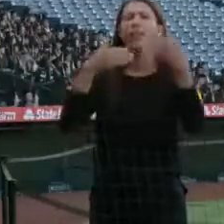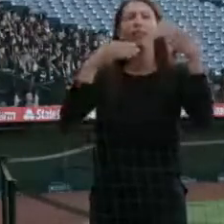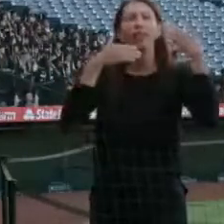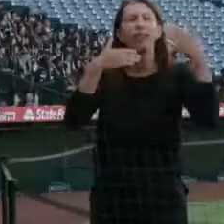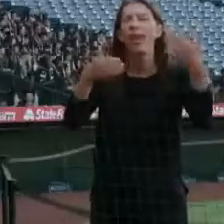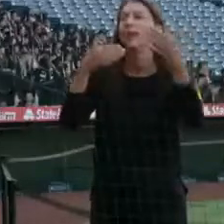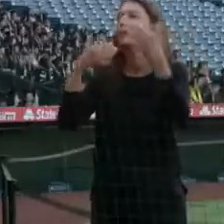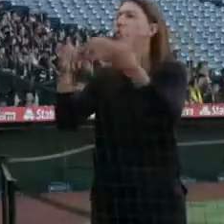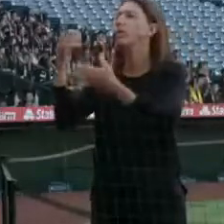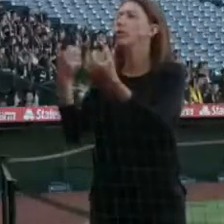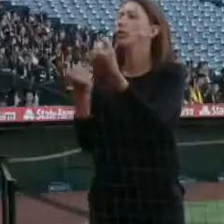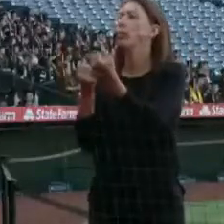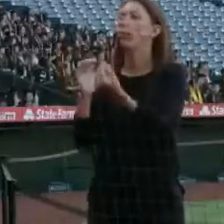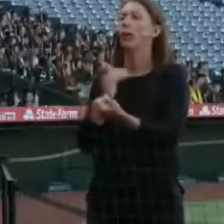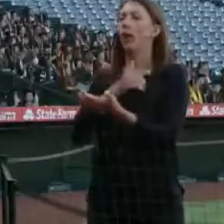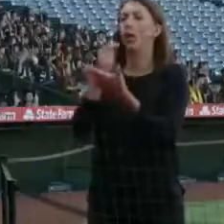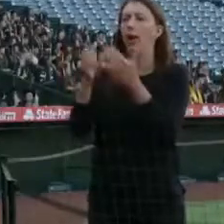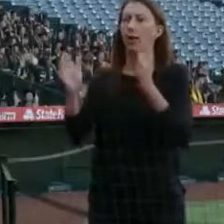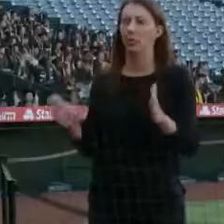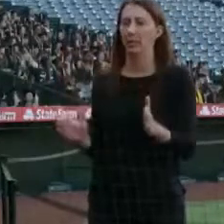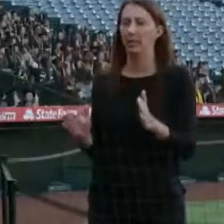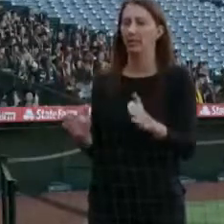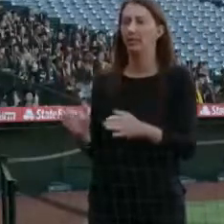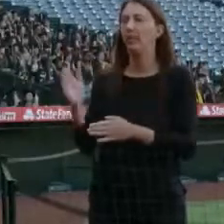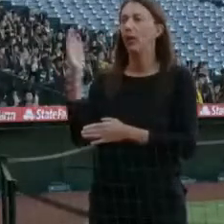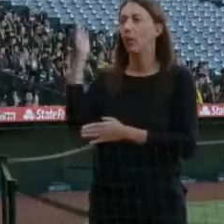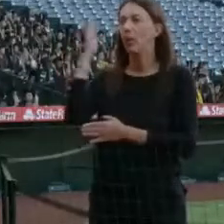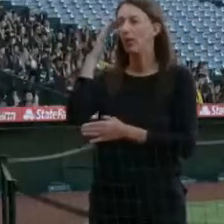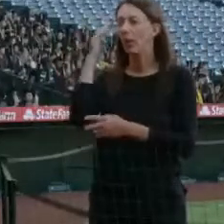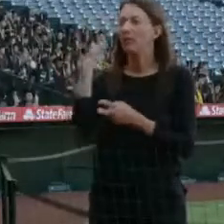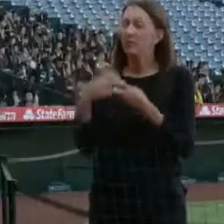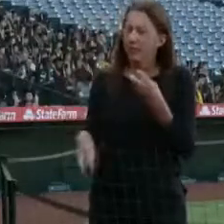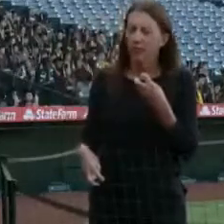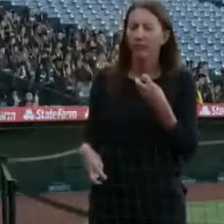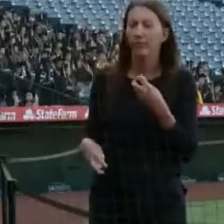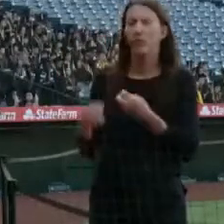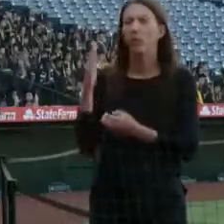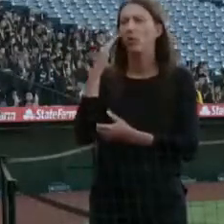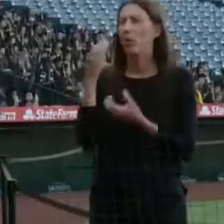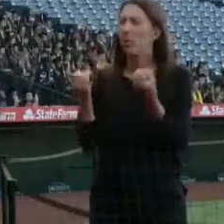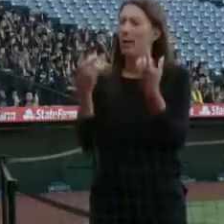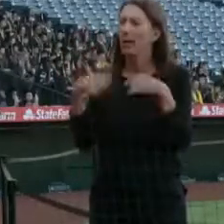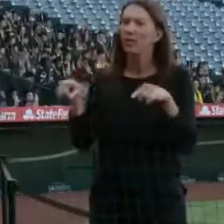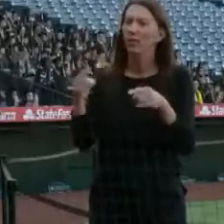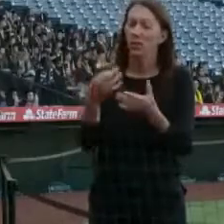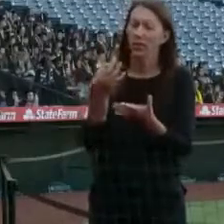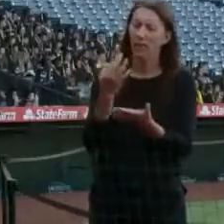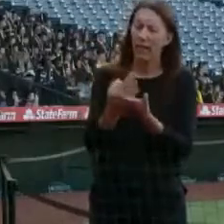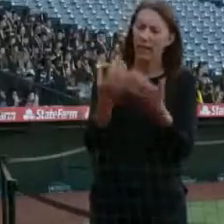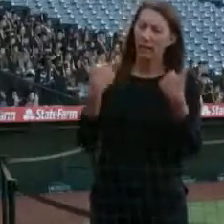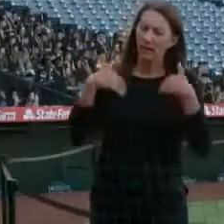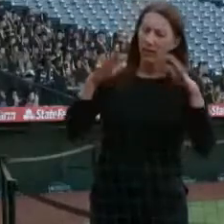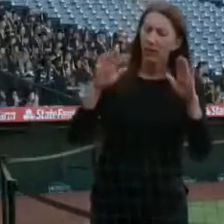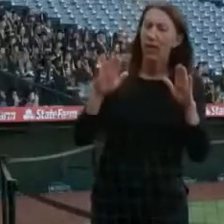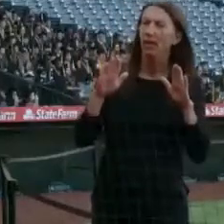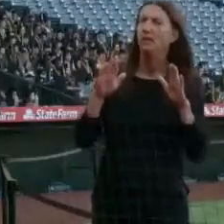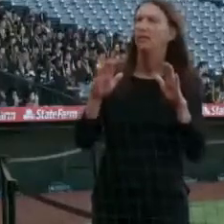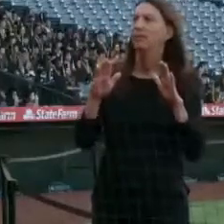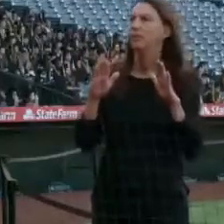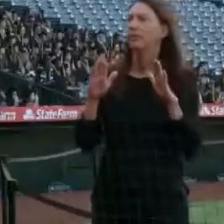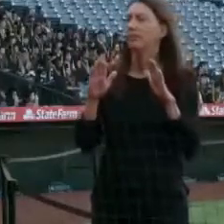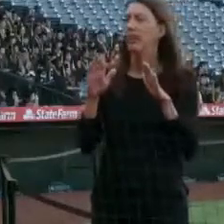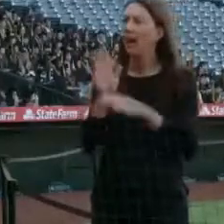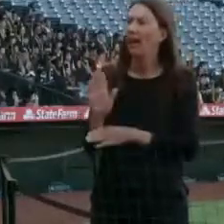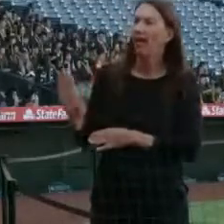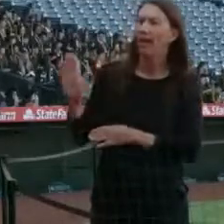for supporting our graduates. We know that it's hard. We know that for many of you, it's a financial sacrifice, and their